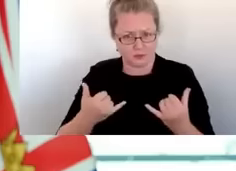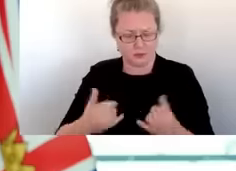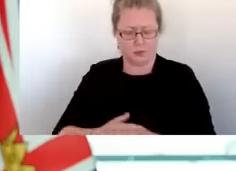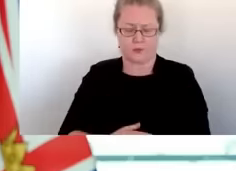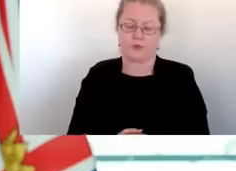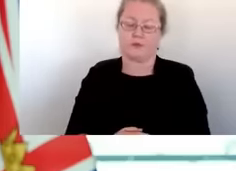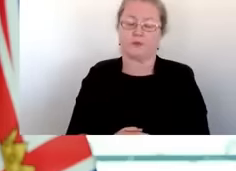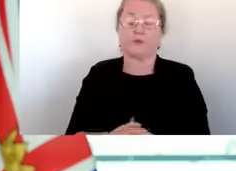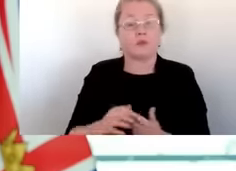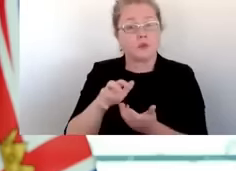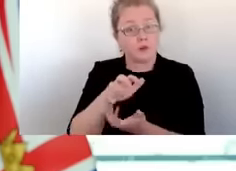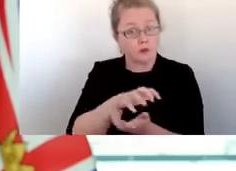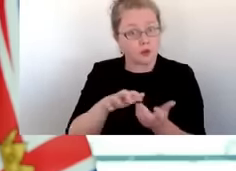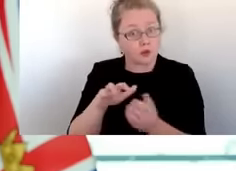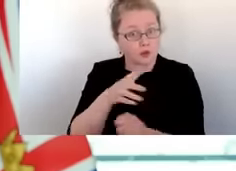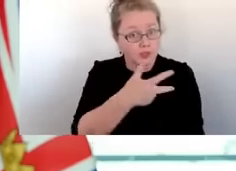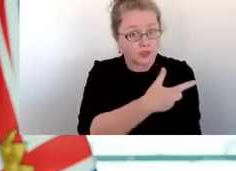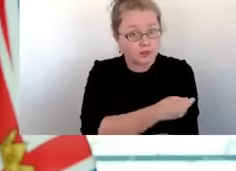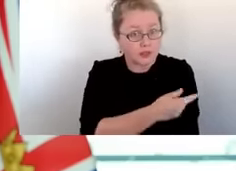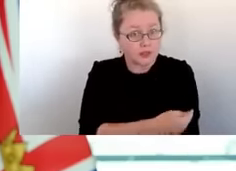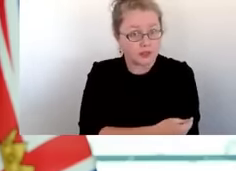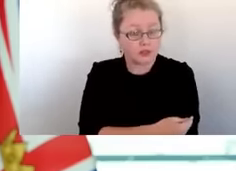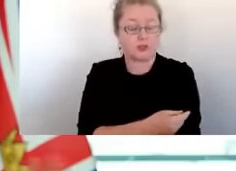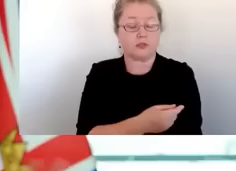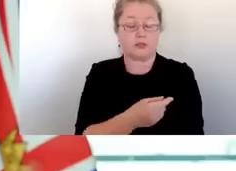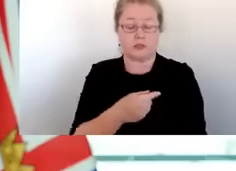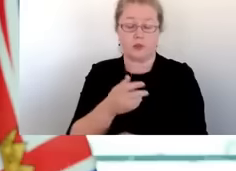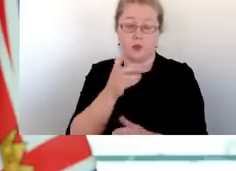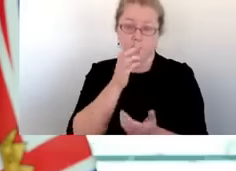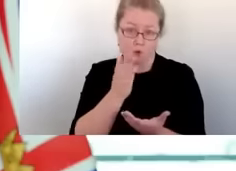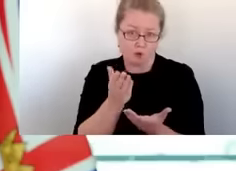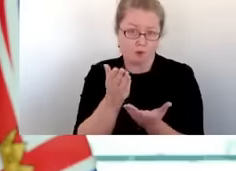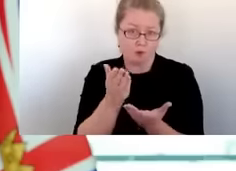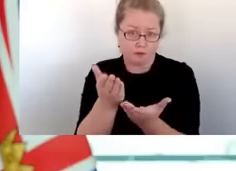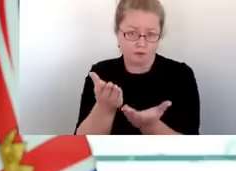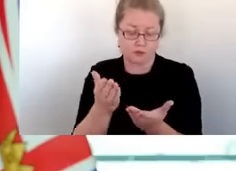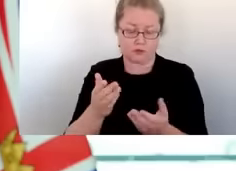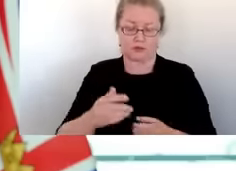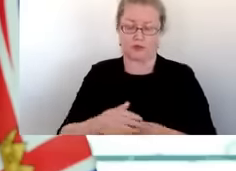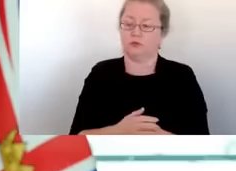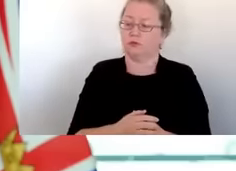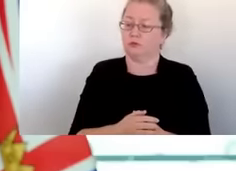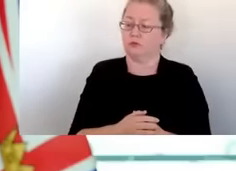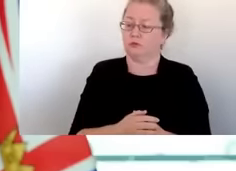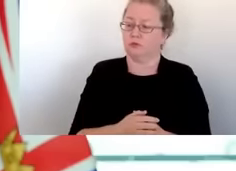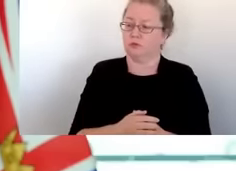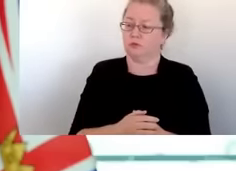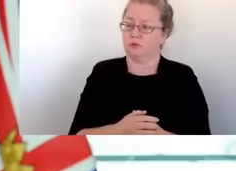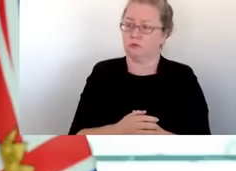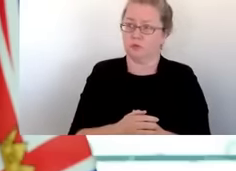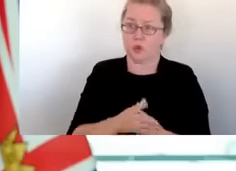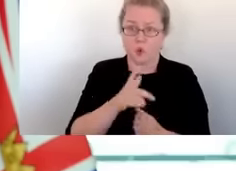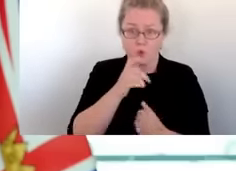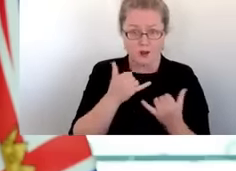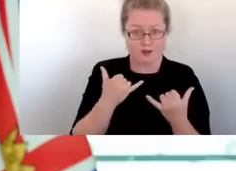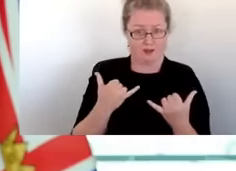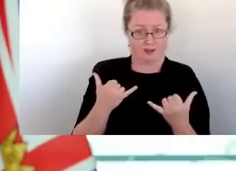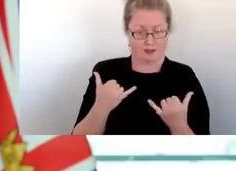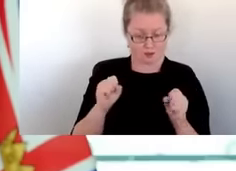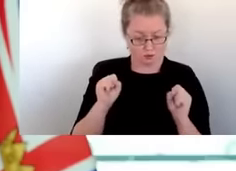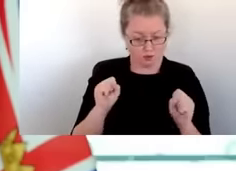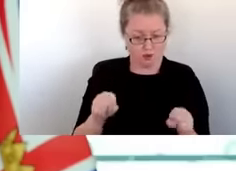the bivalent combination vaccine, the following people will be offered around 6 months. So people, residents of long-term care